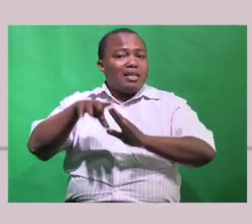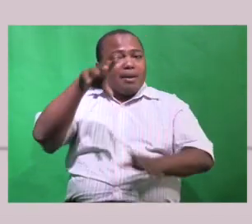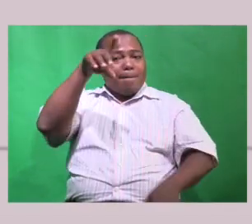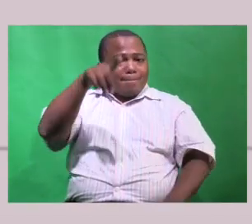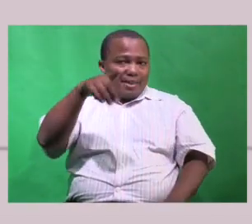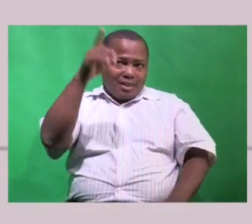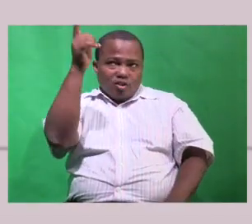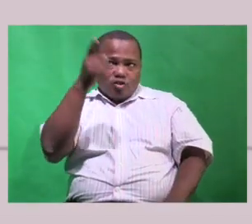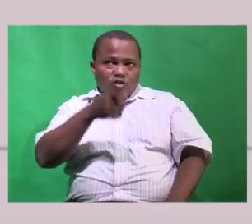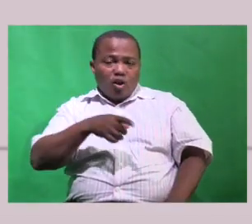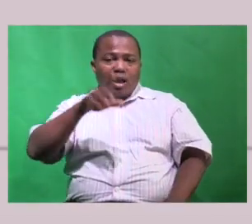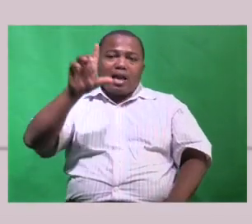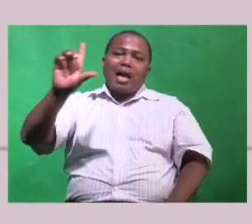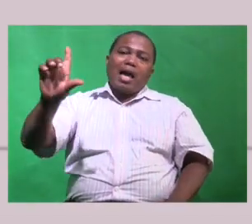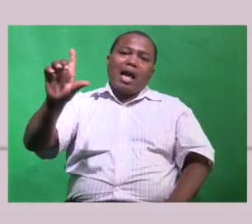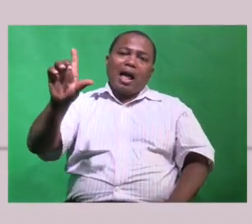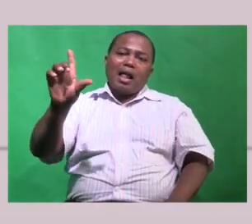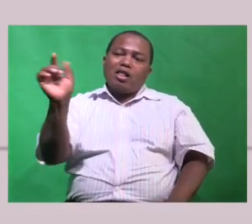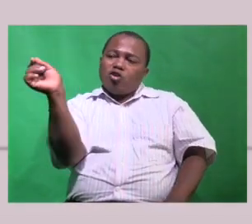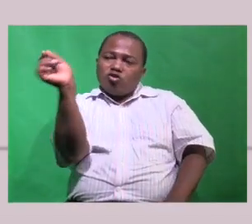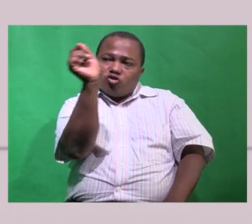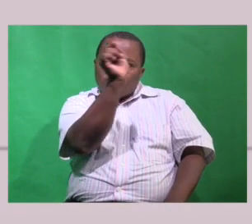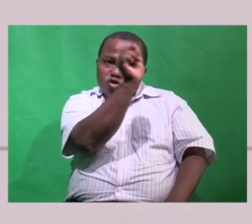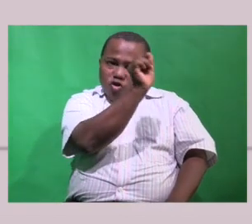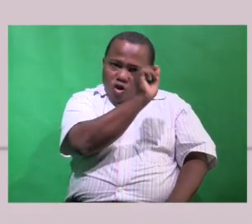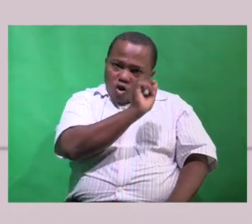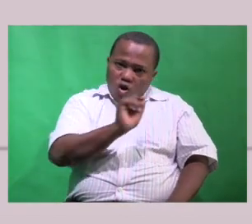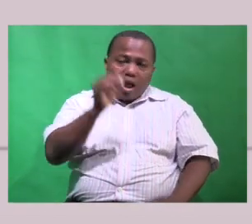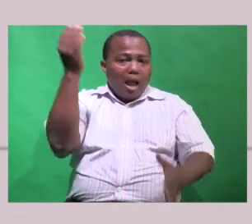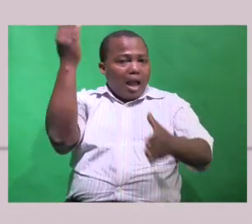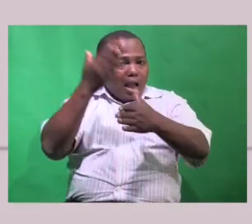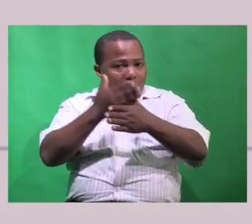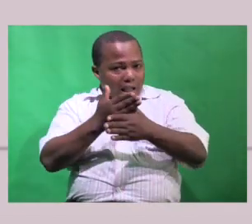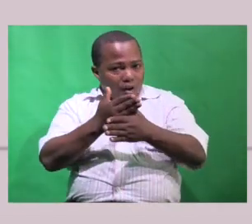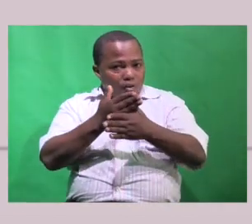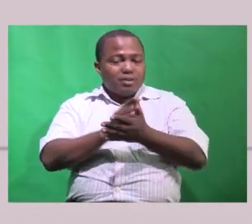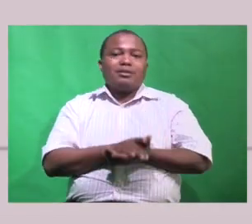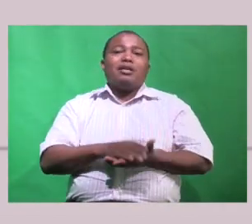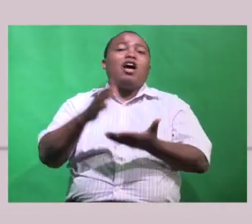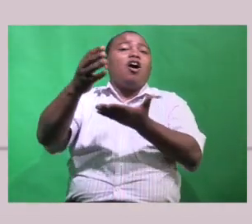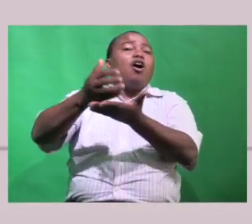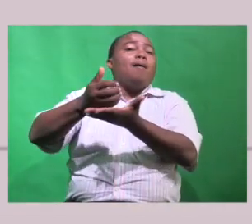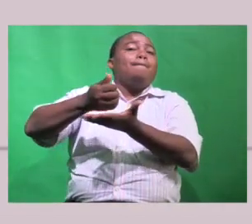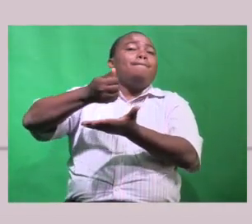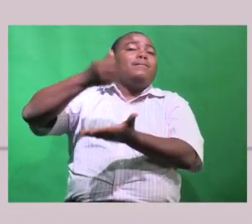L. Draw the account known as profit